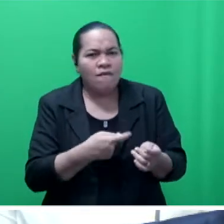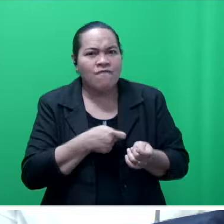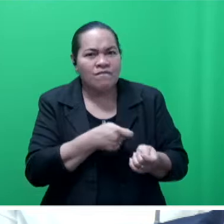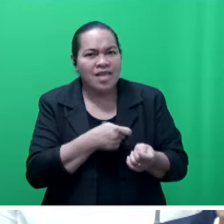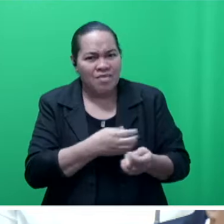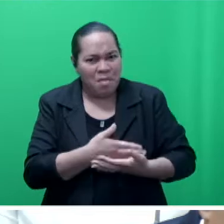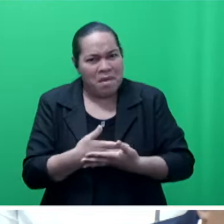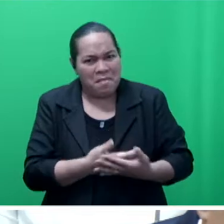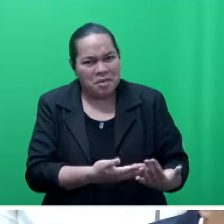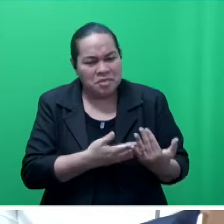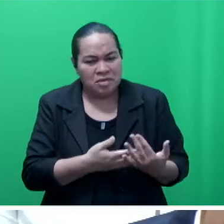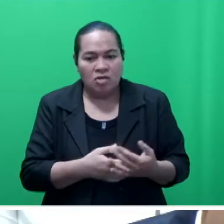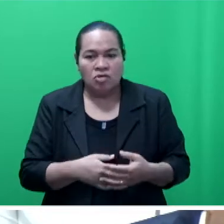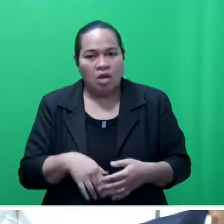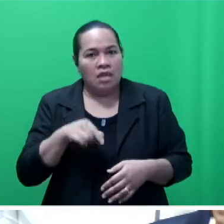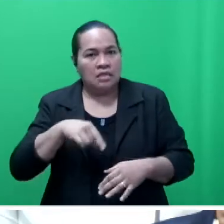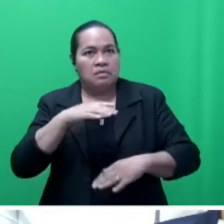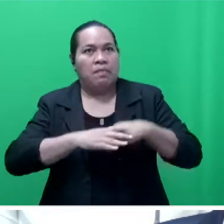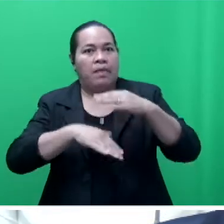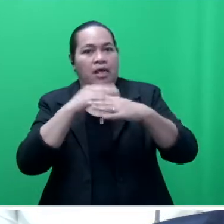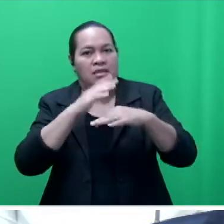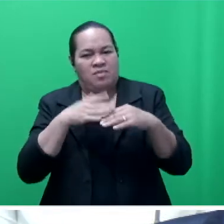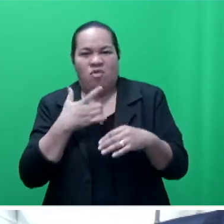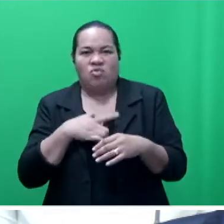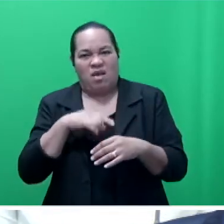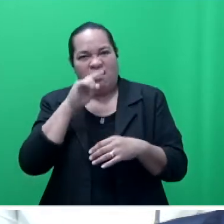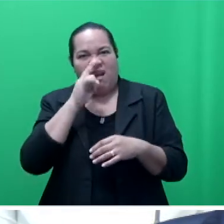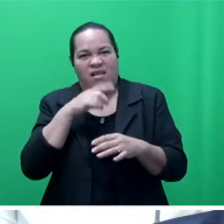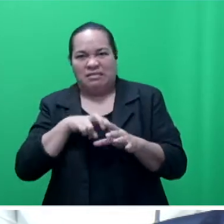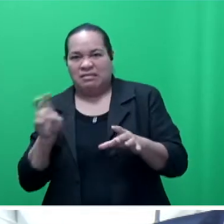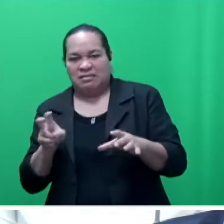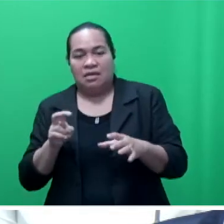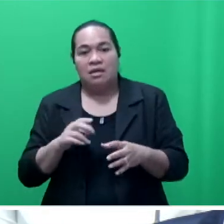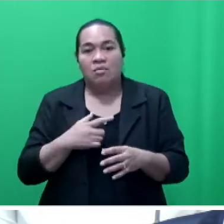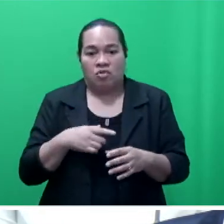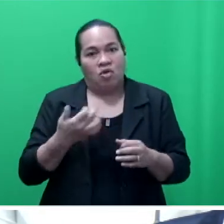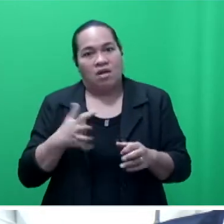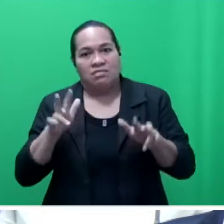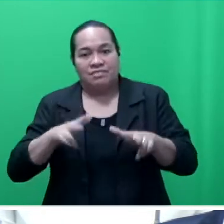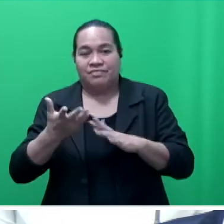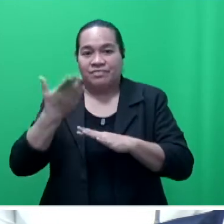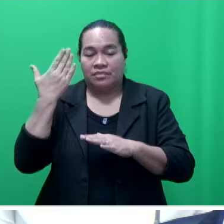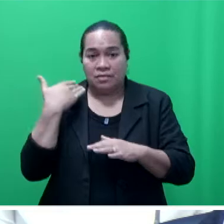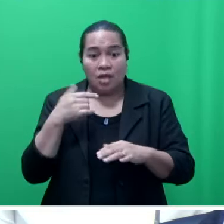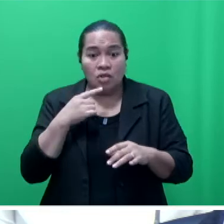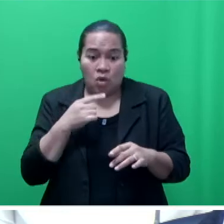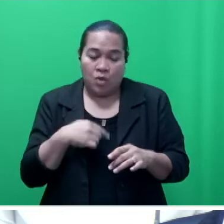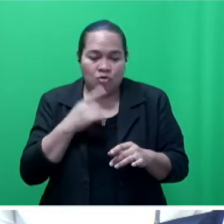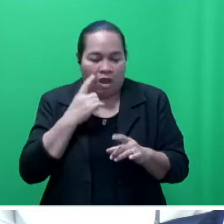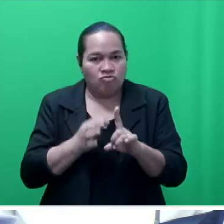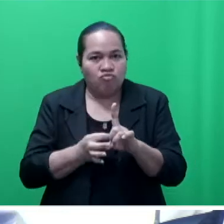etc. So we've been lumped with these buildings. So what we've been doing, sir, in the past number of years have been improving the tenancy